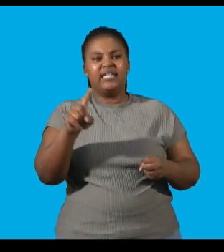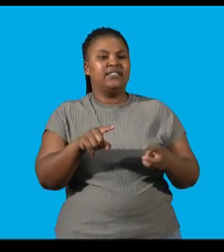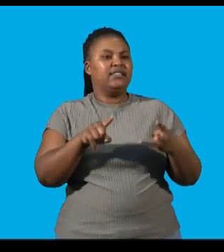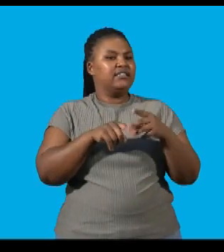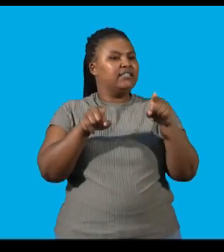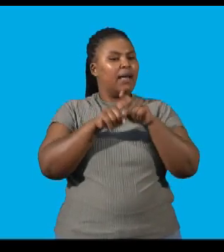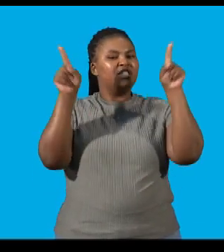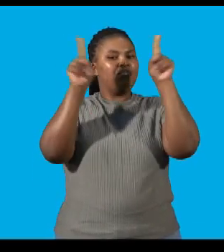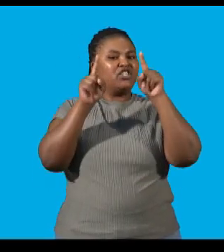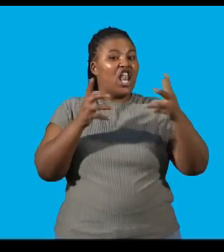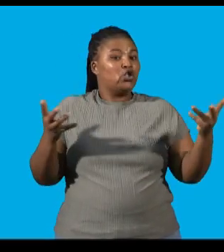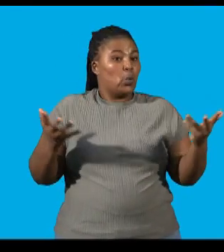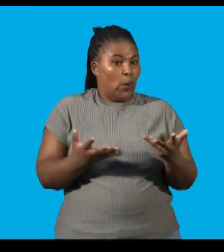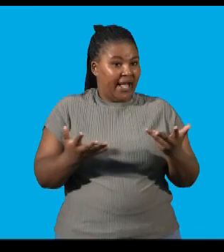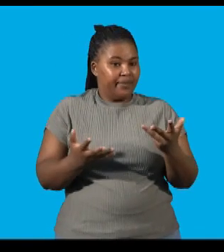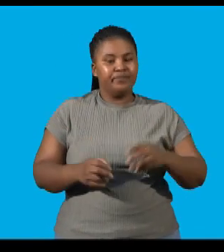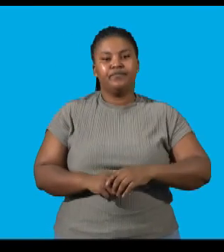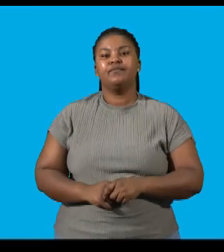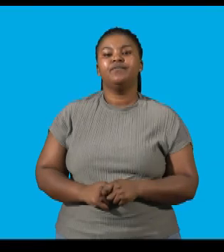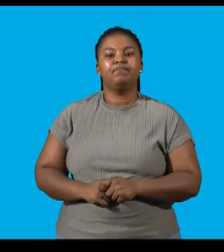in which they specialize.